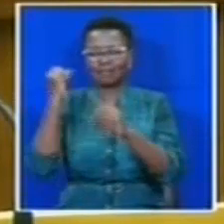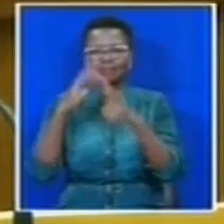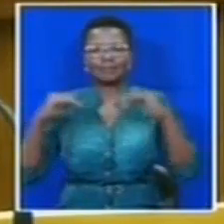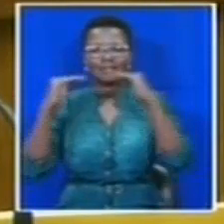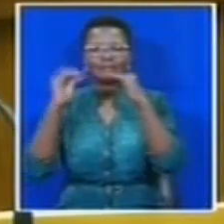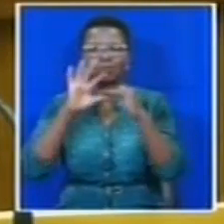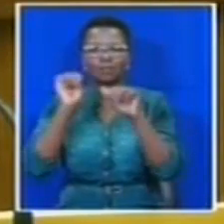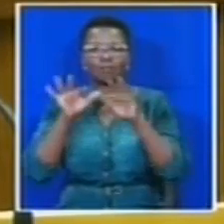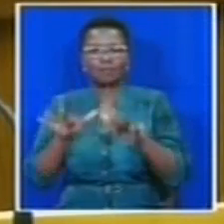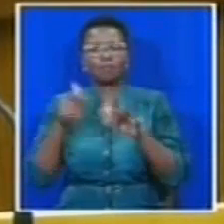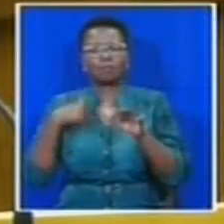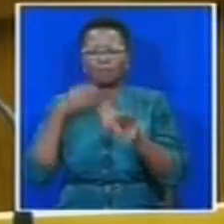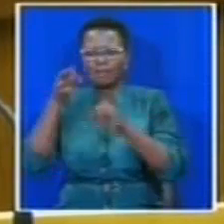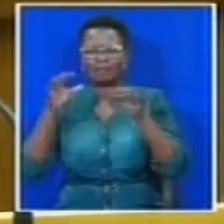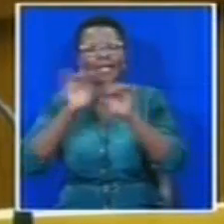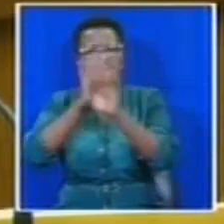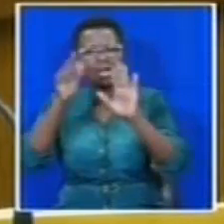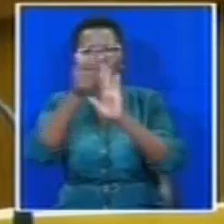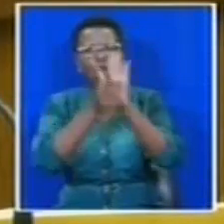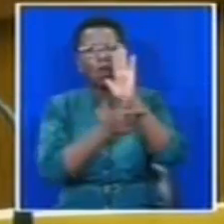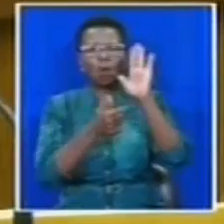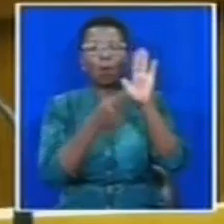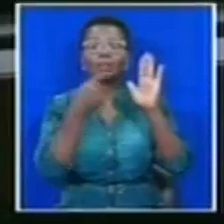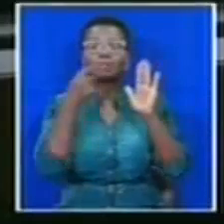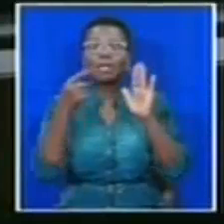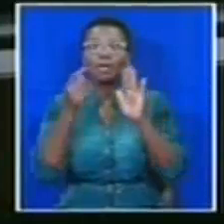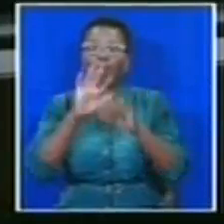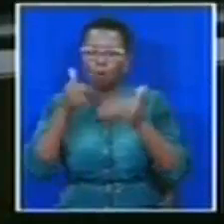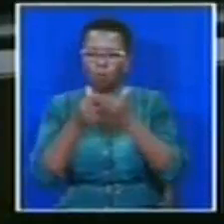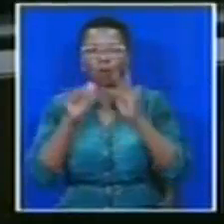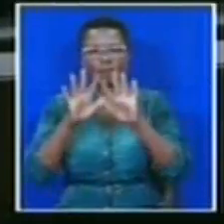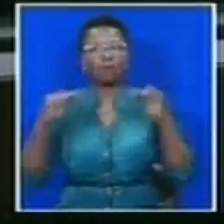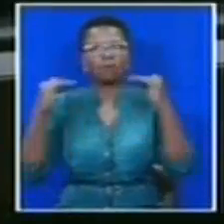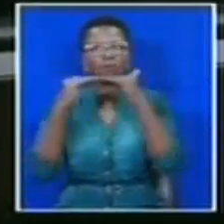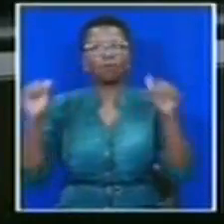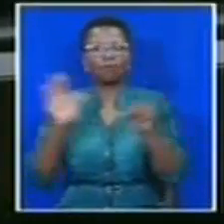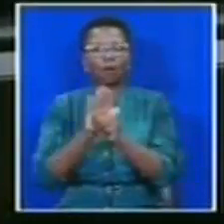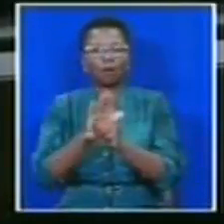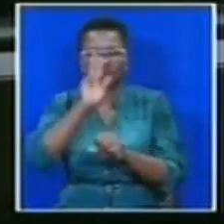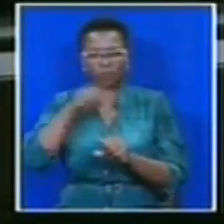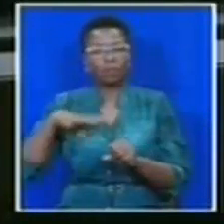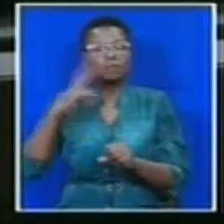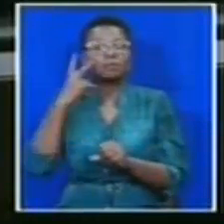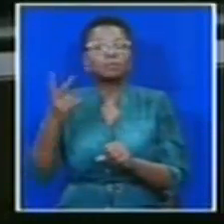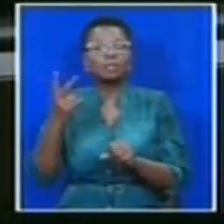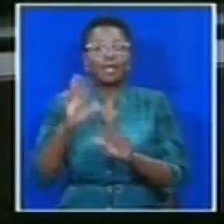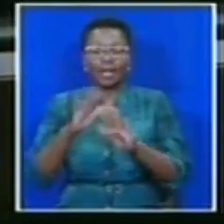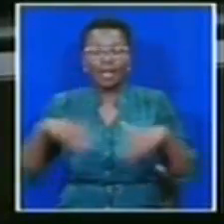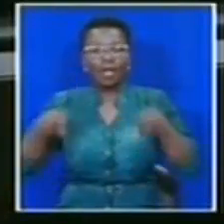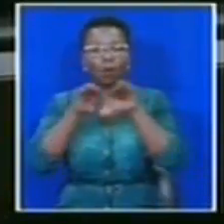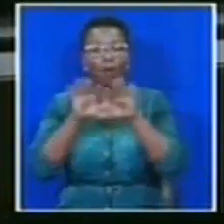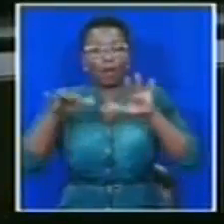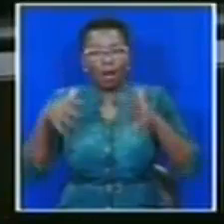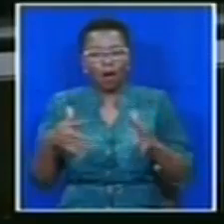which we must build. Everyone is equal before the law, and we are mandated to promote equality through legislative and